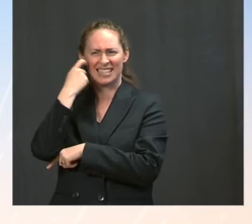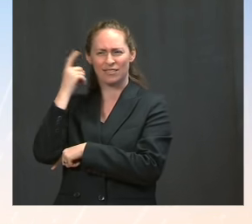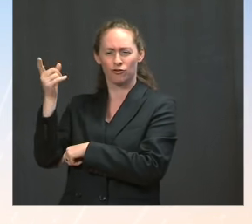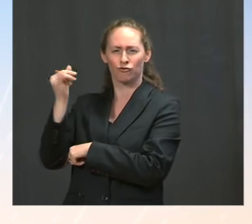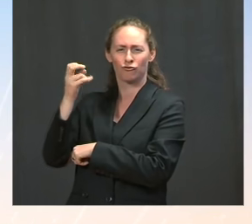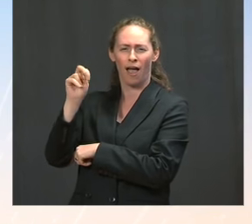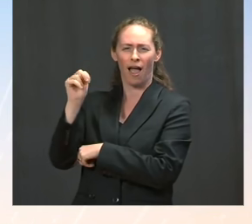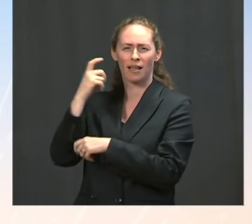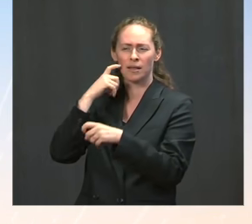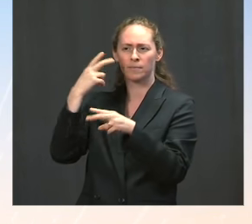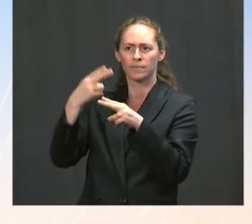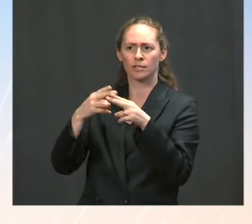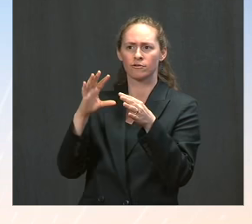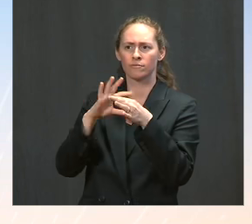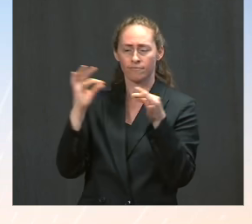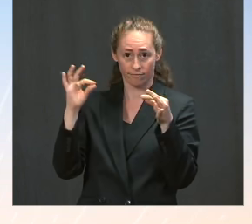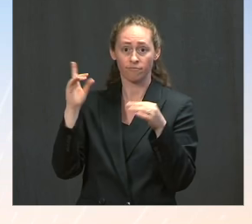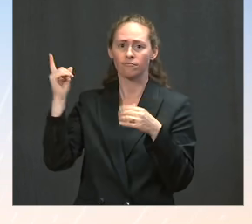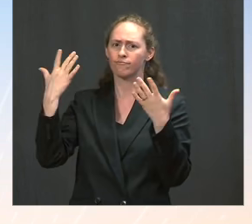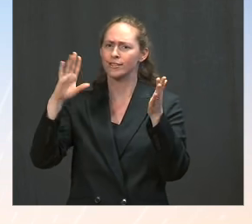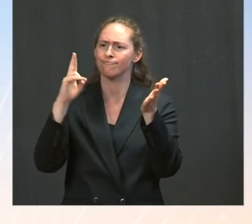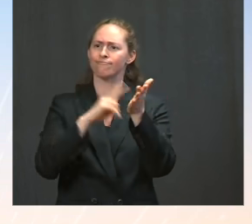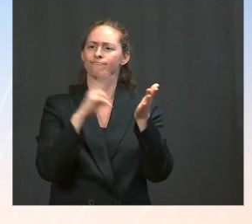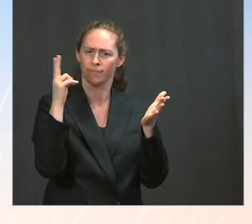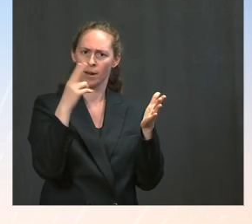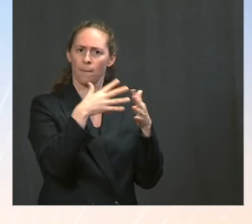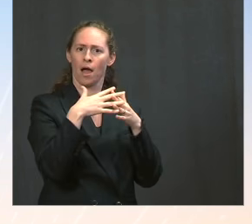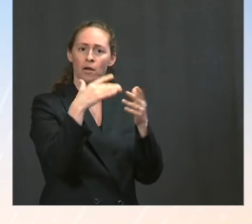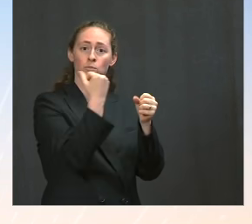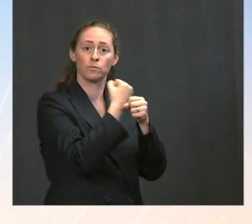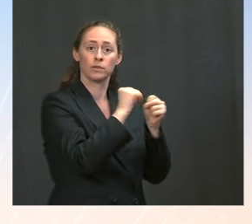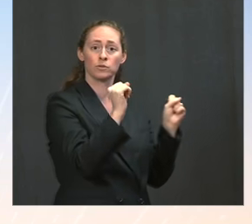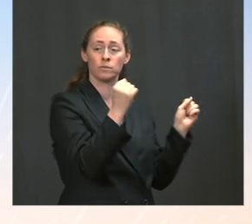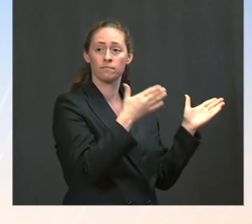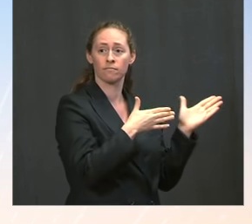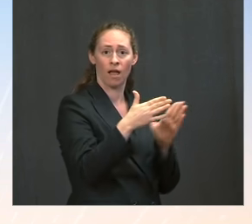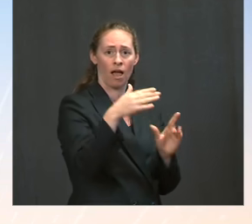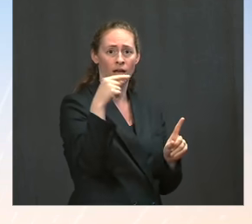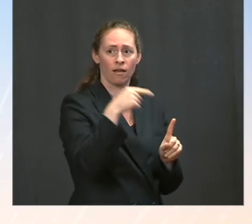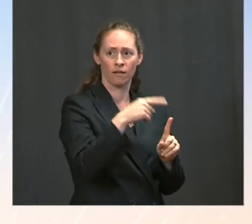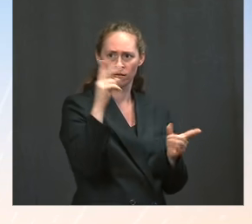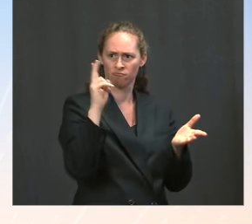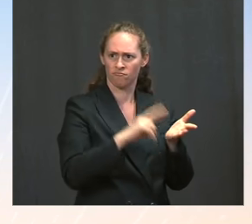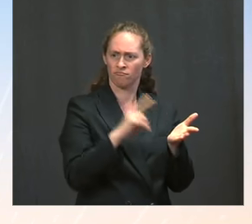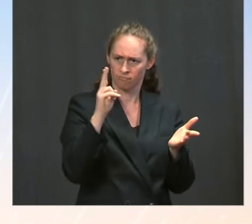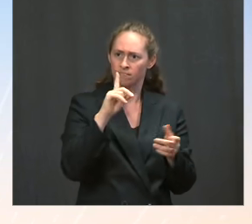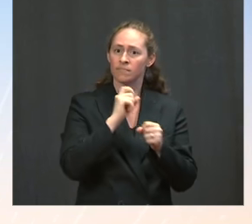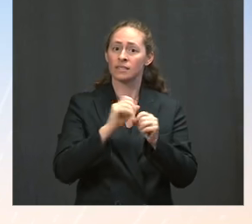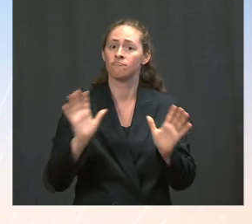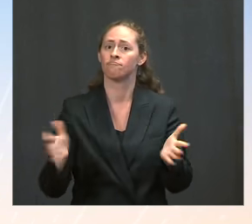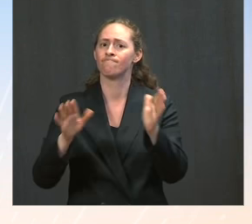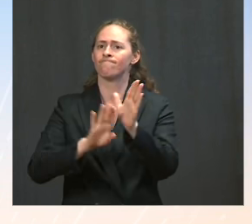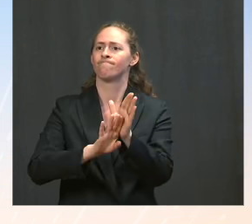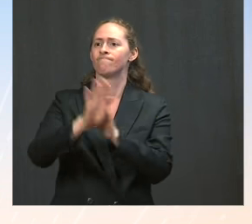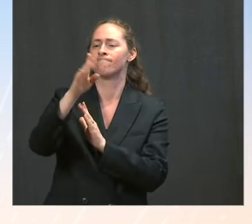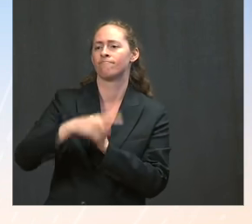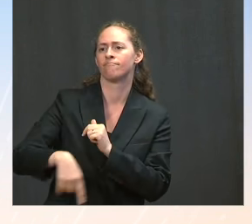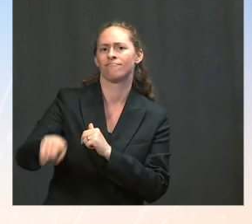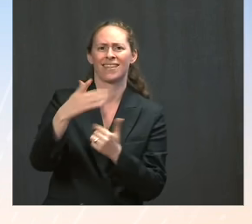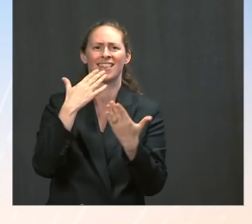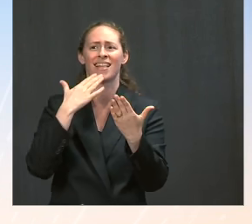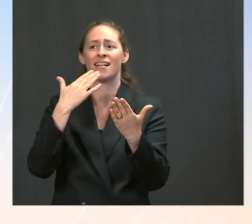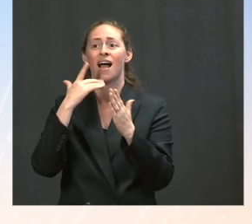into law, intended to get our country back on its feet. And thanks to that law, I'm thrilled right now to be announcing the launch of a